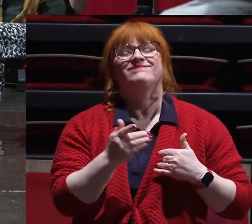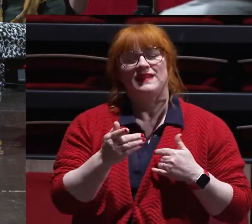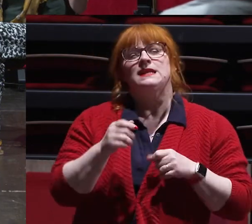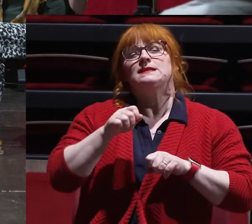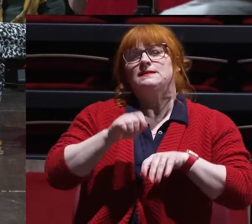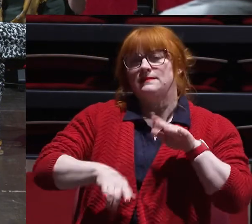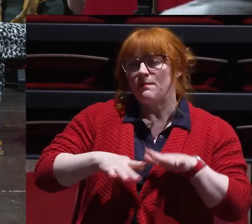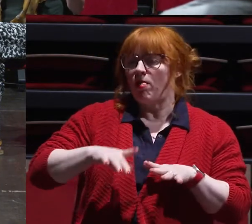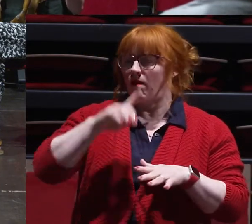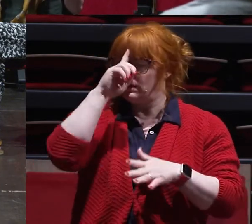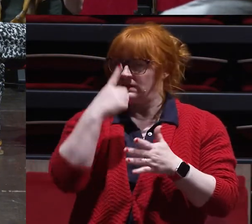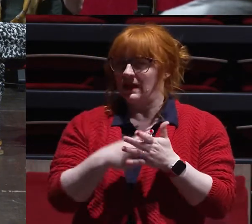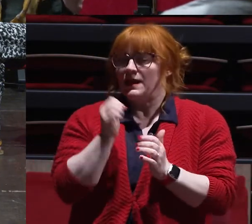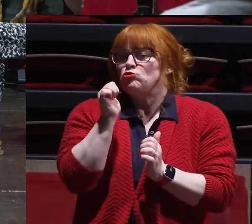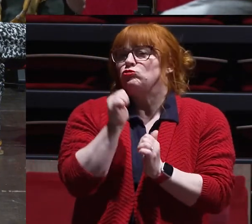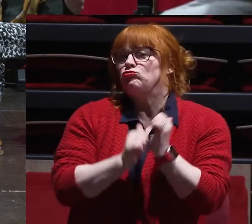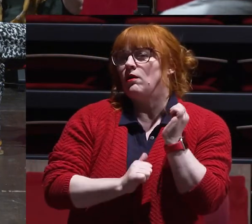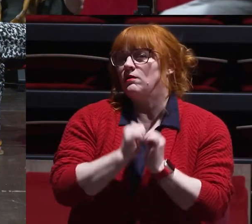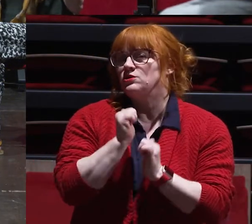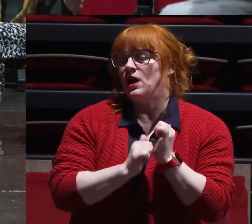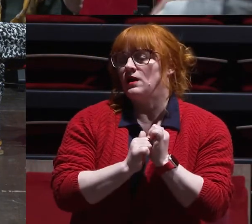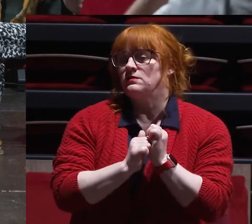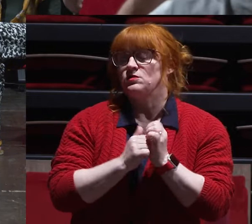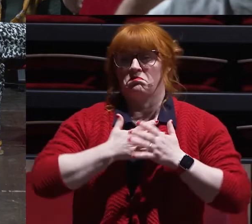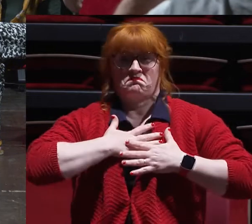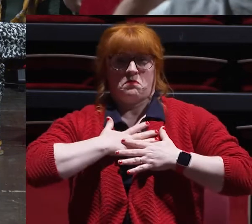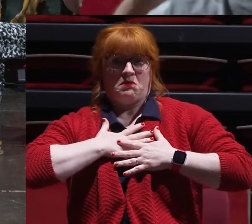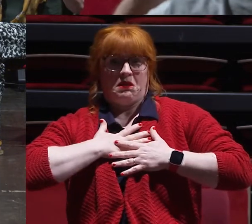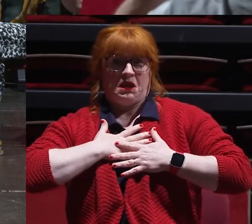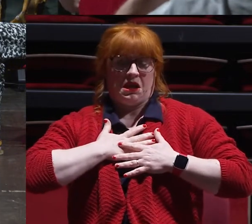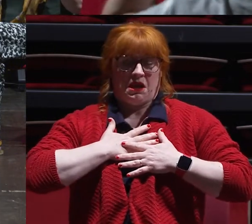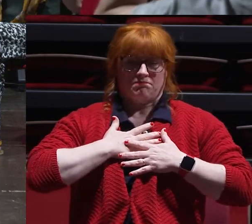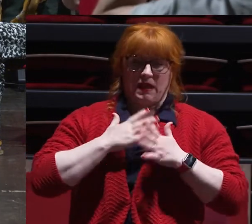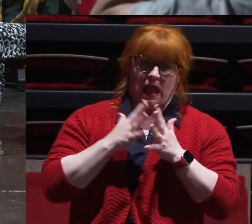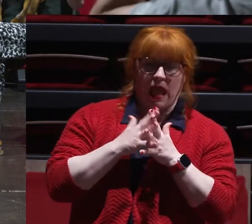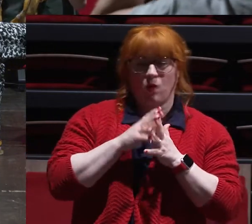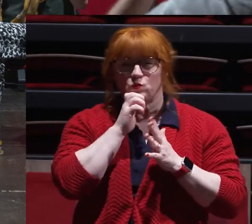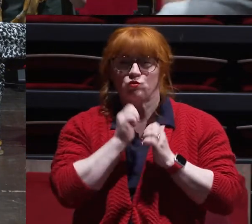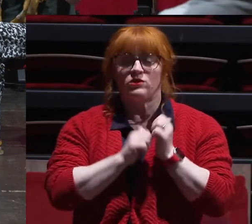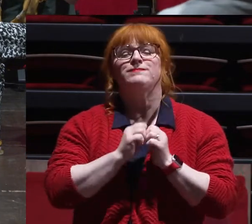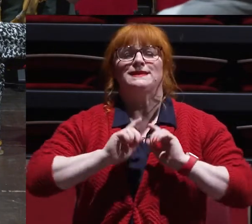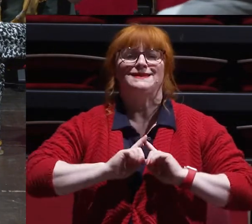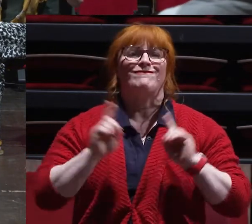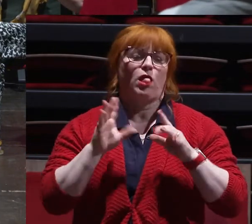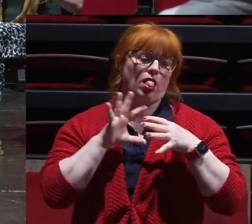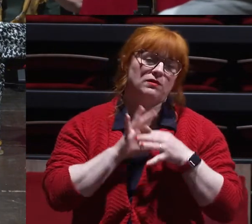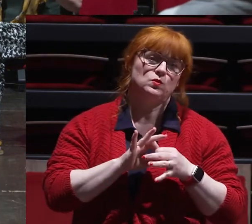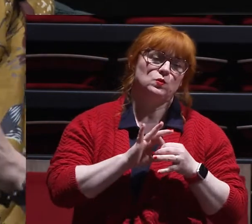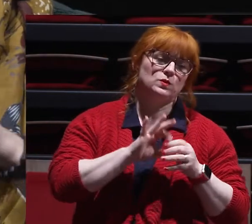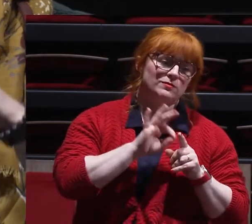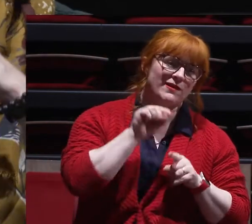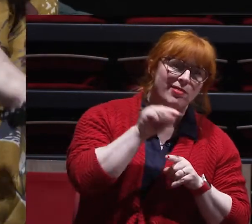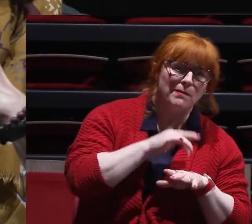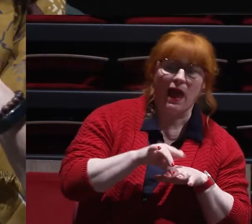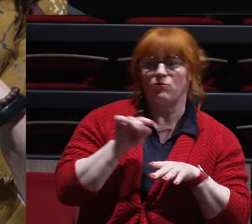structure to use, I think. And for me, that's different depending on the play and the story you're trying to tell.